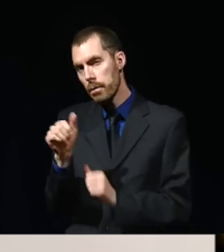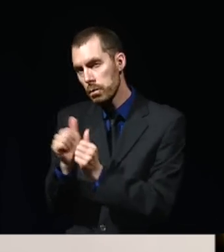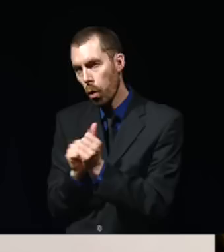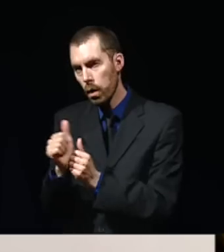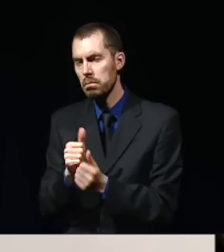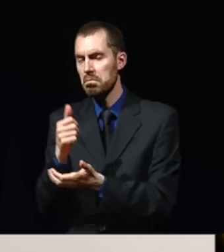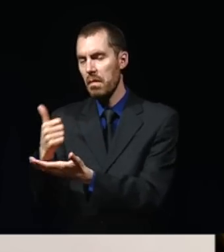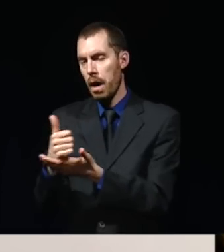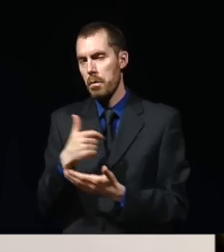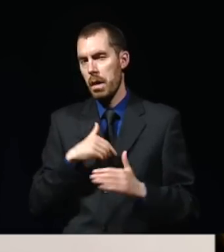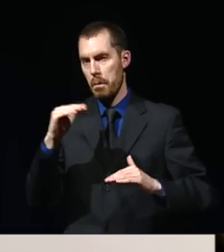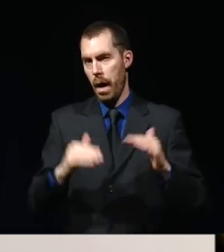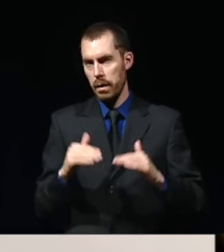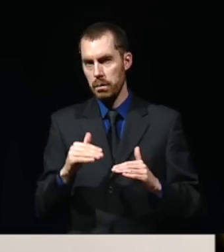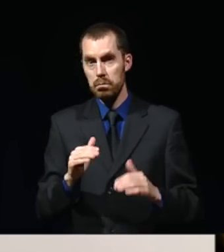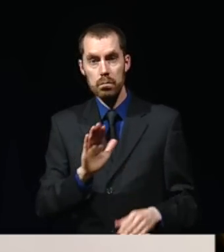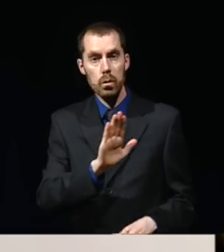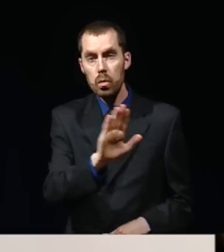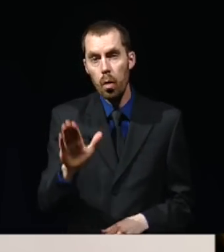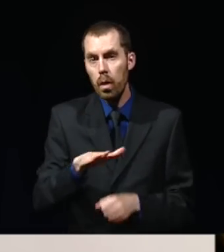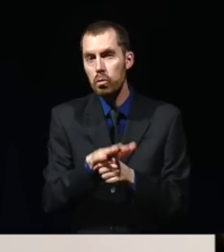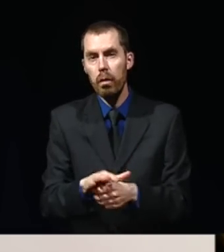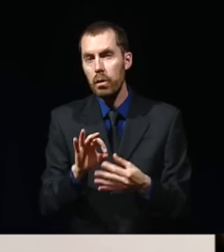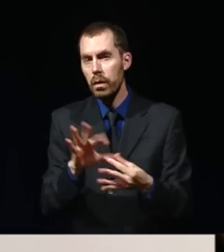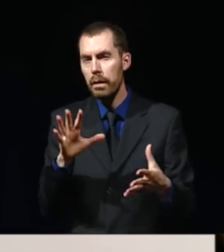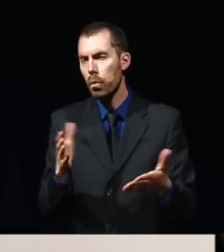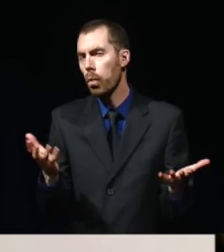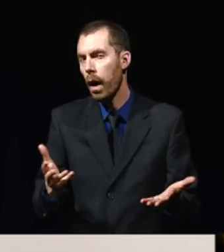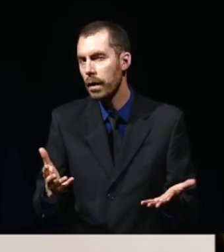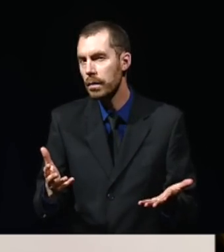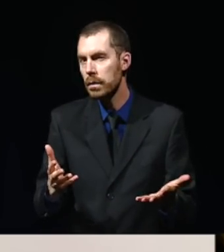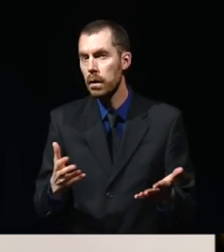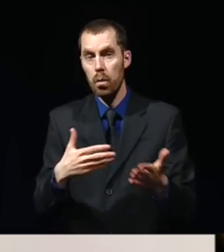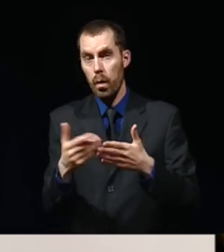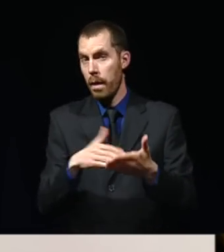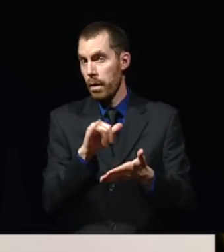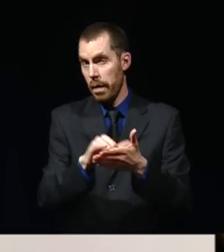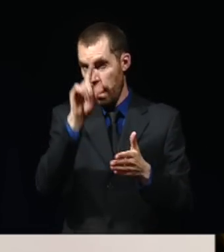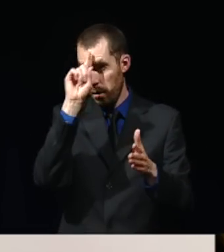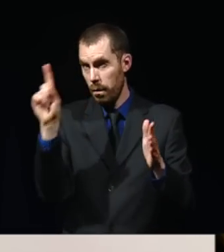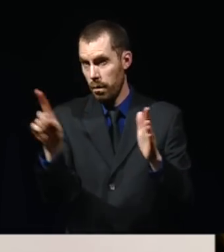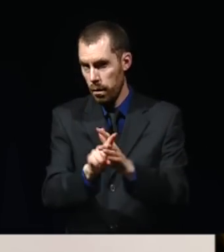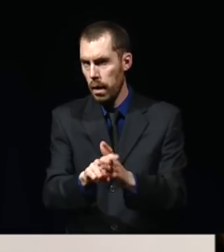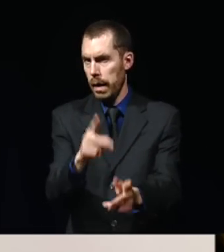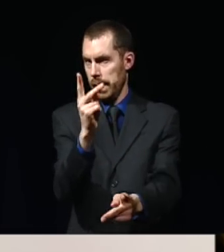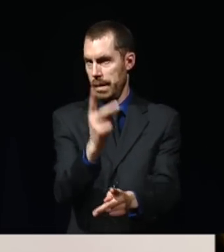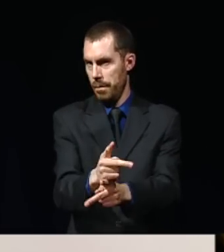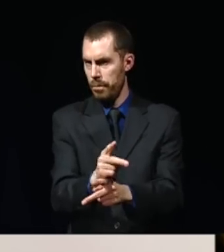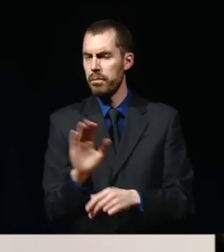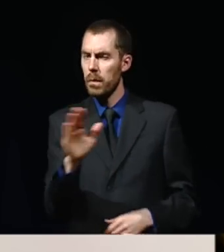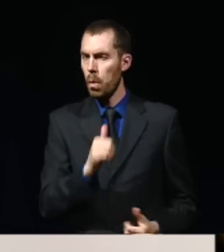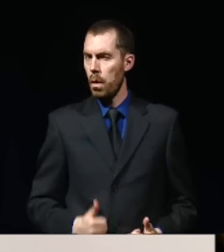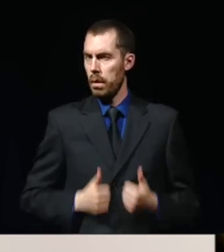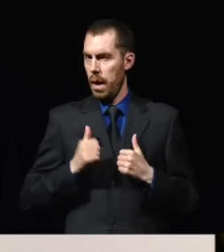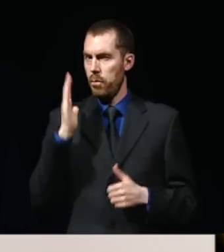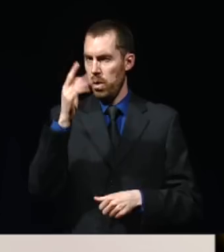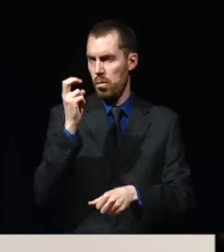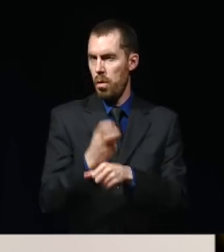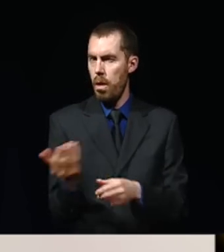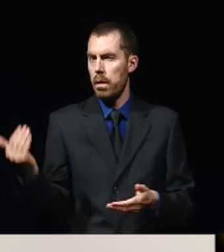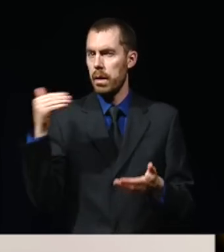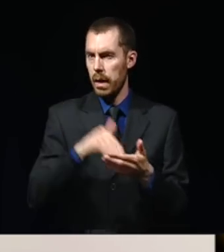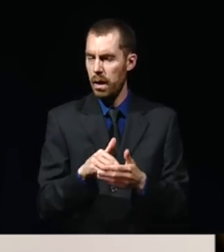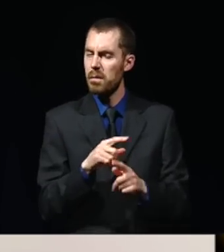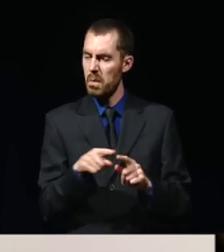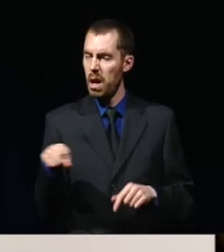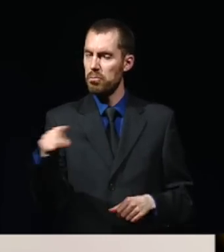some of your stress relievers? Whatever comes to mind, carry them with you, because life is bound to get tough again, but you will always be